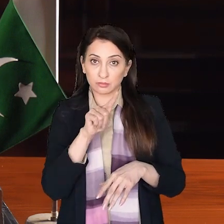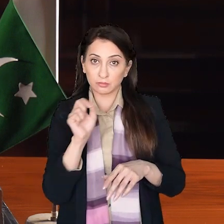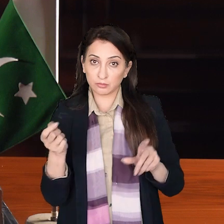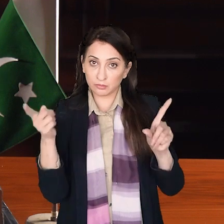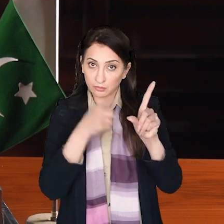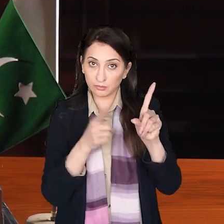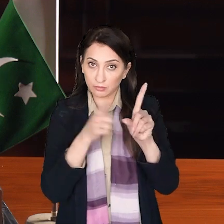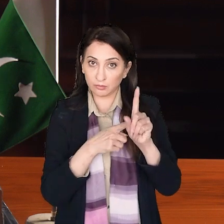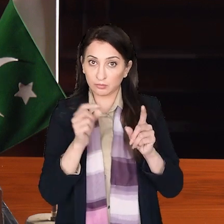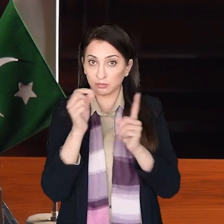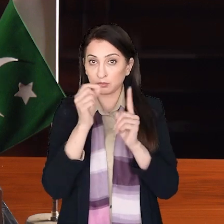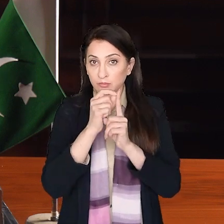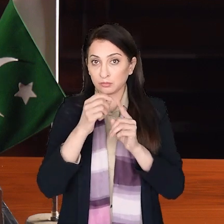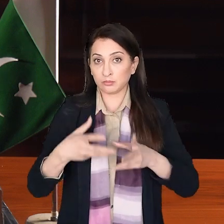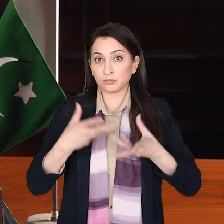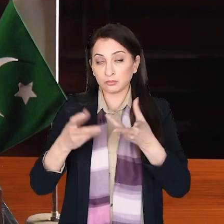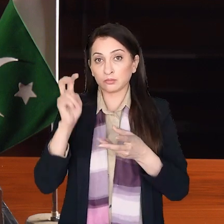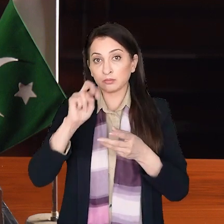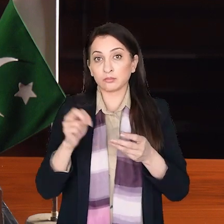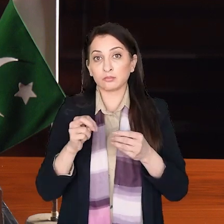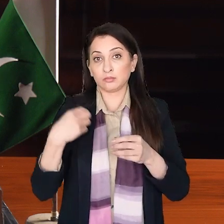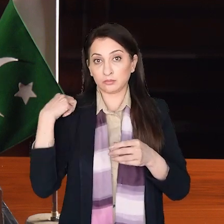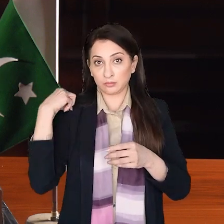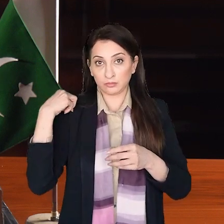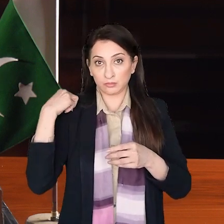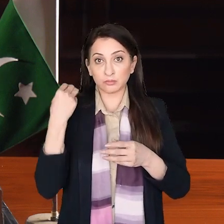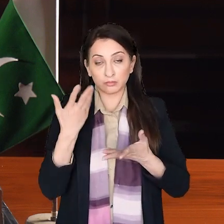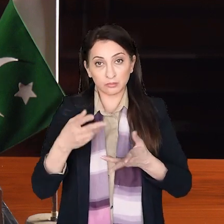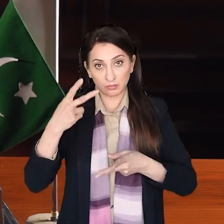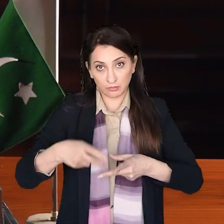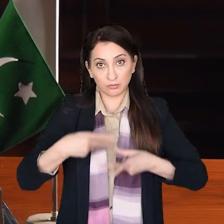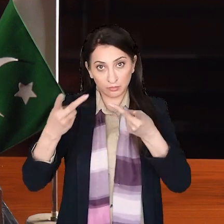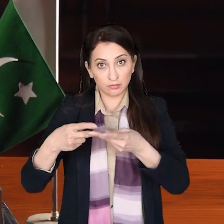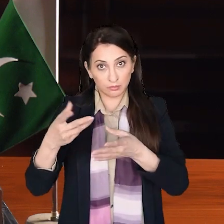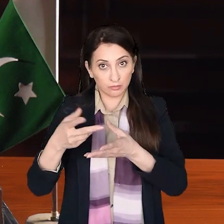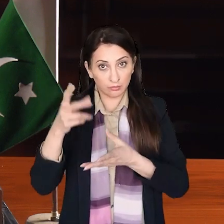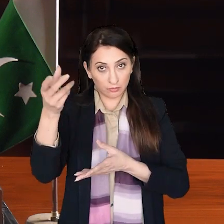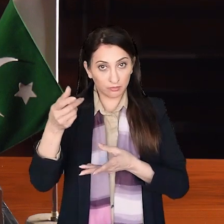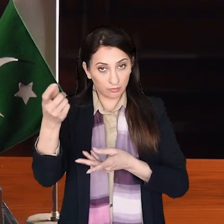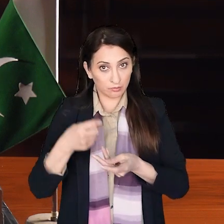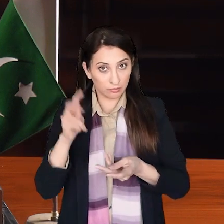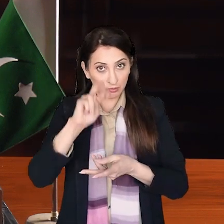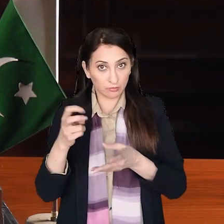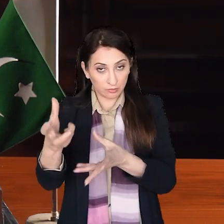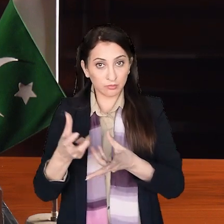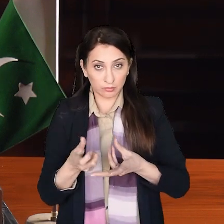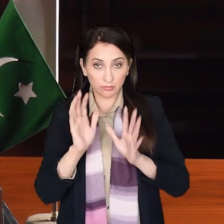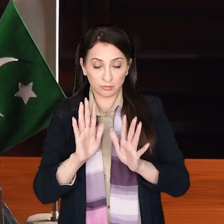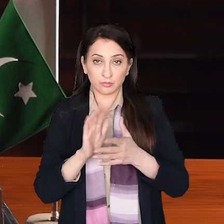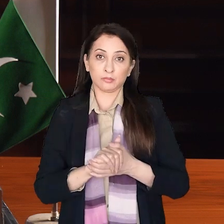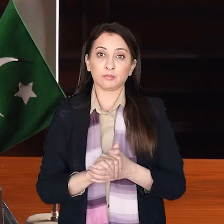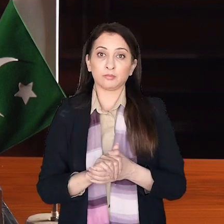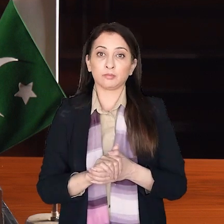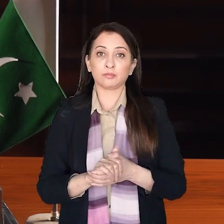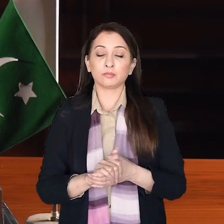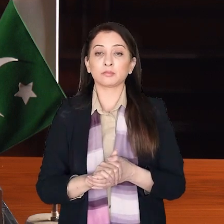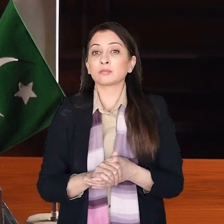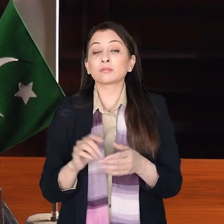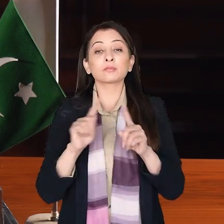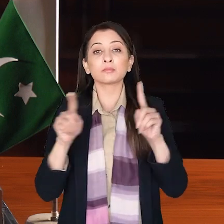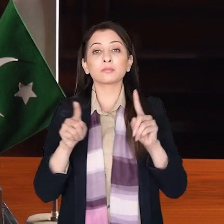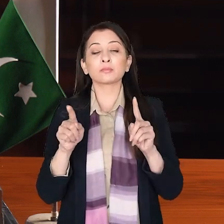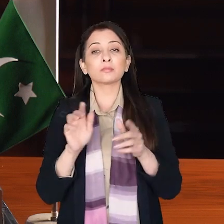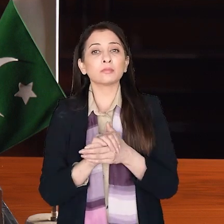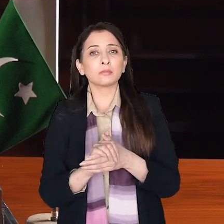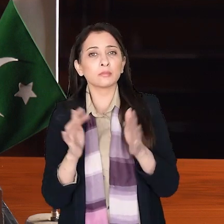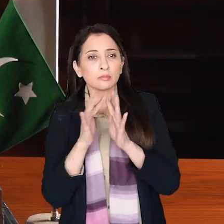years. Since Pakistan's largest exports are from textiles, I'd like to talk a bit specifically about the textile export sector. However, if you